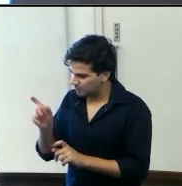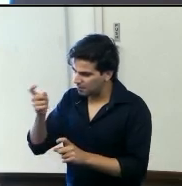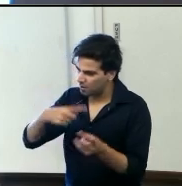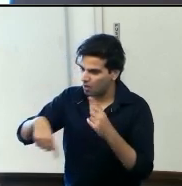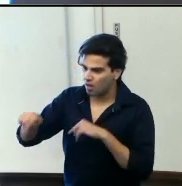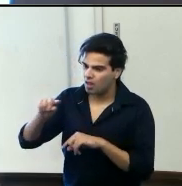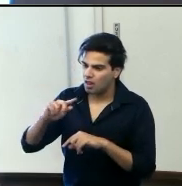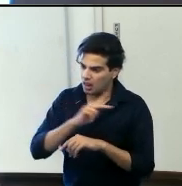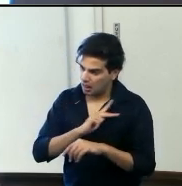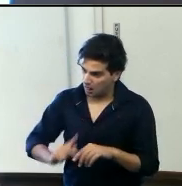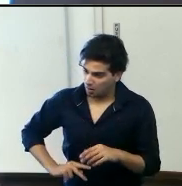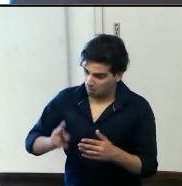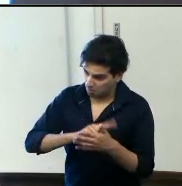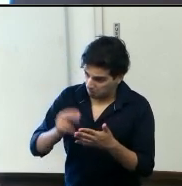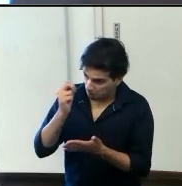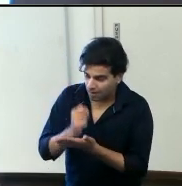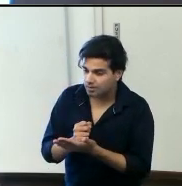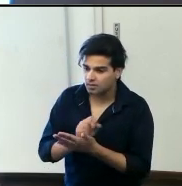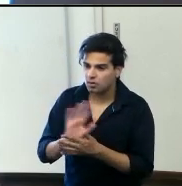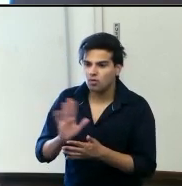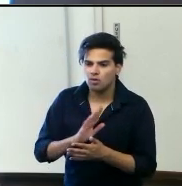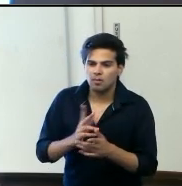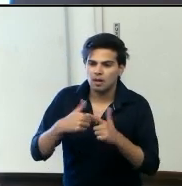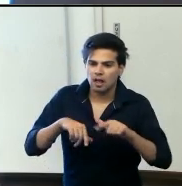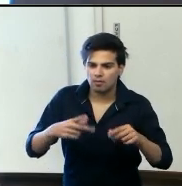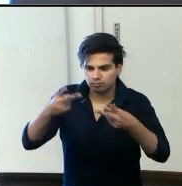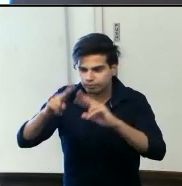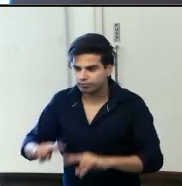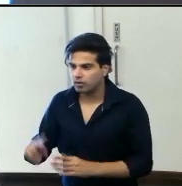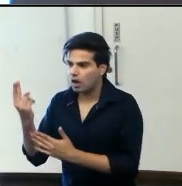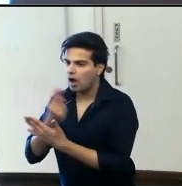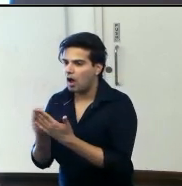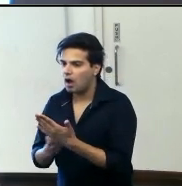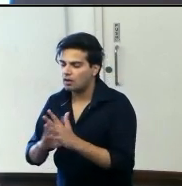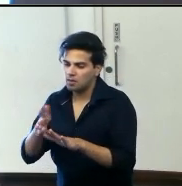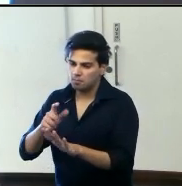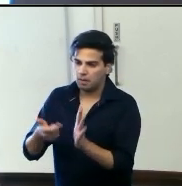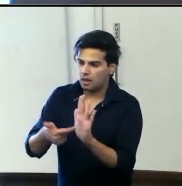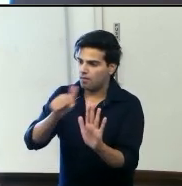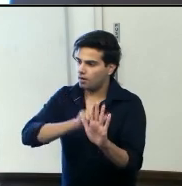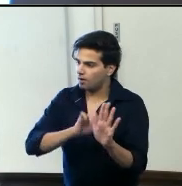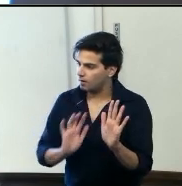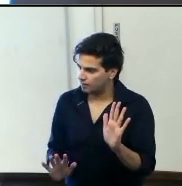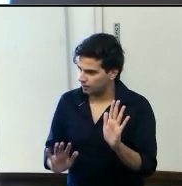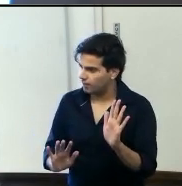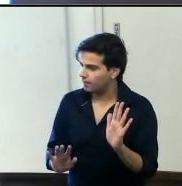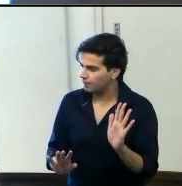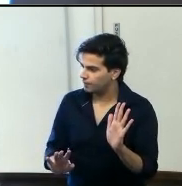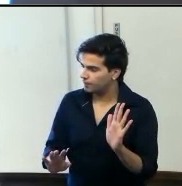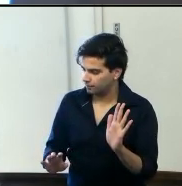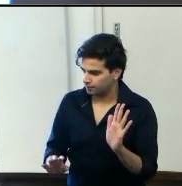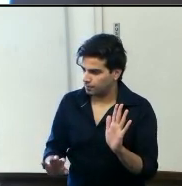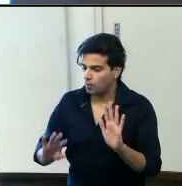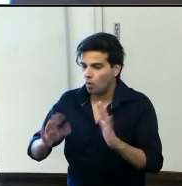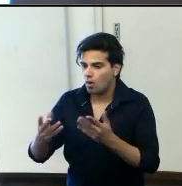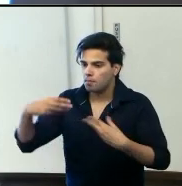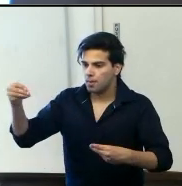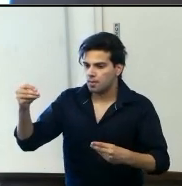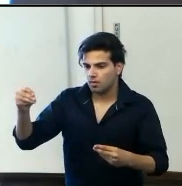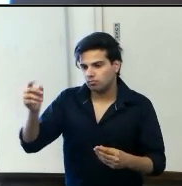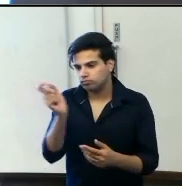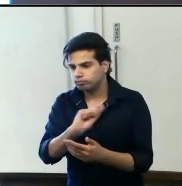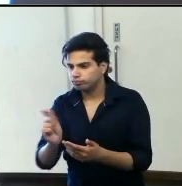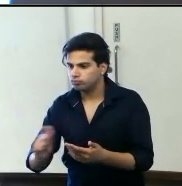read the text. You're using it like a form, or you're using it like a metaphor. And in a normal way, you write on paper. It's a